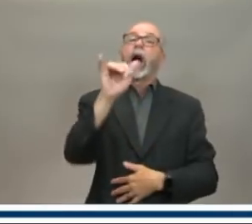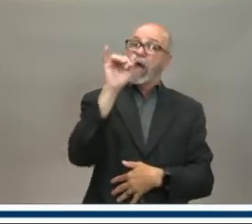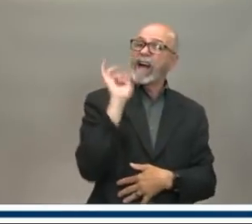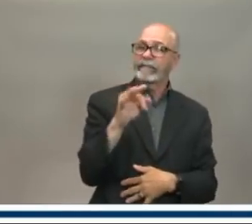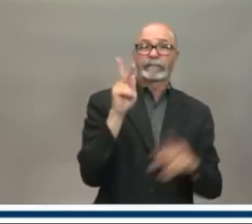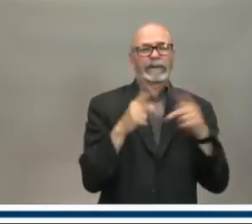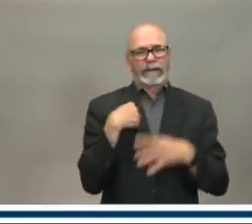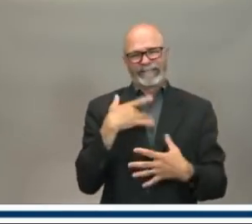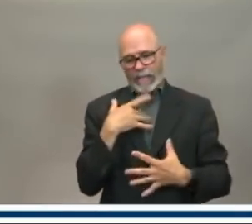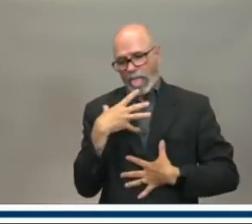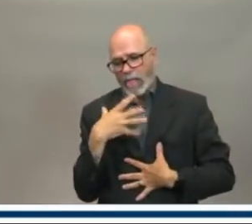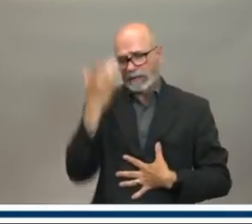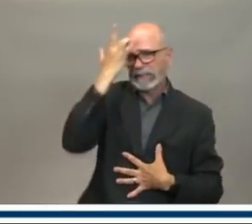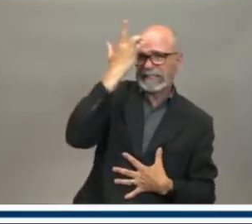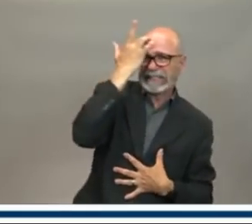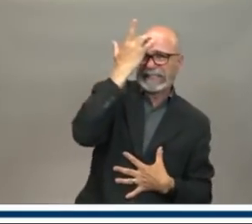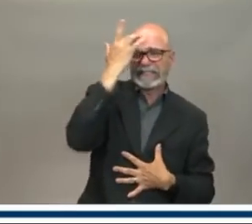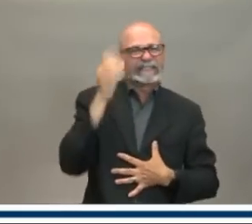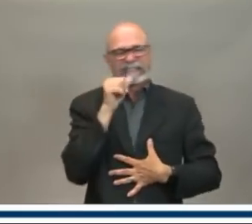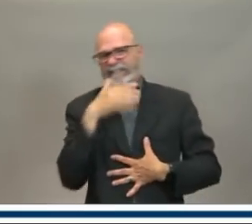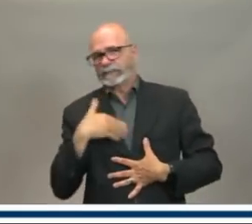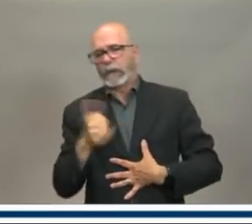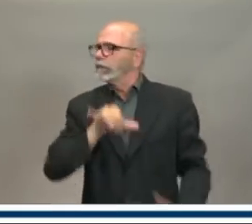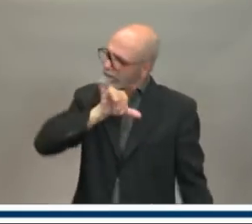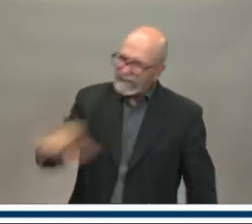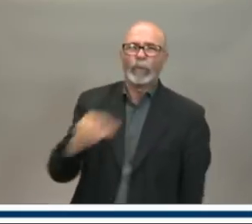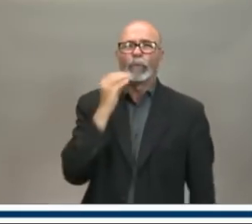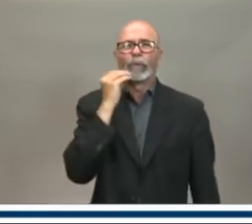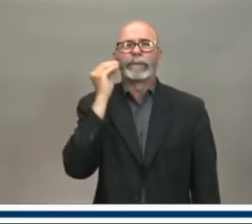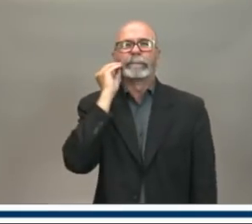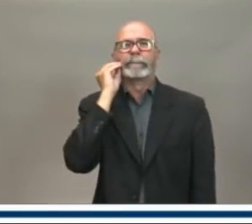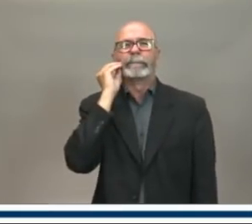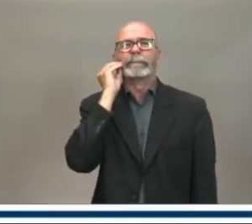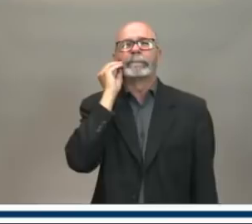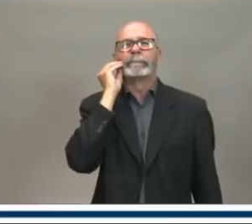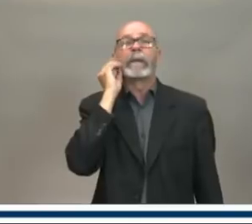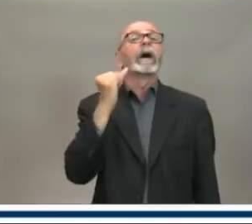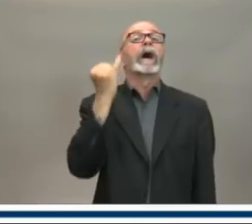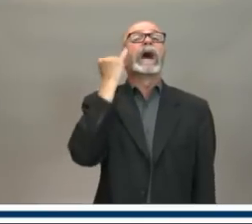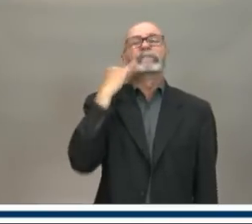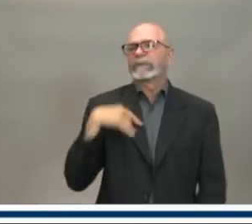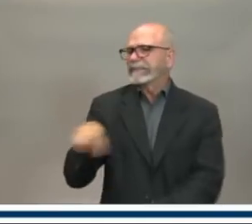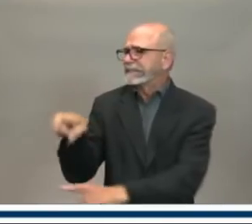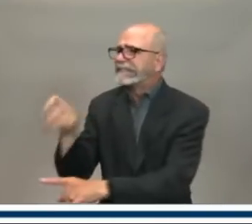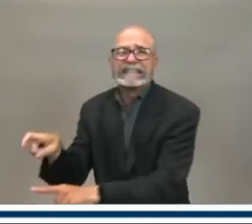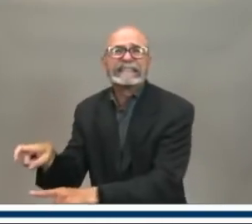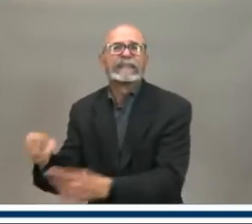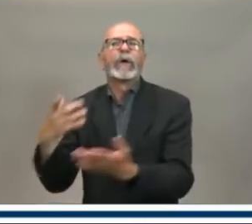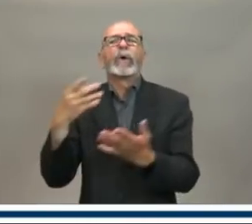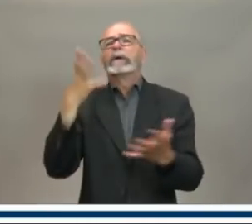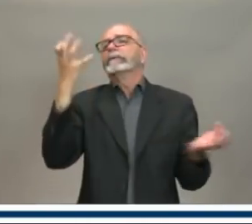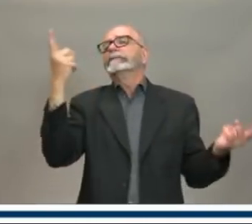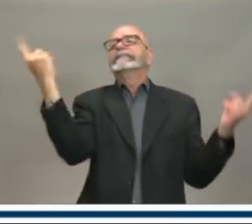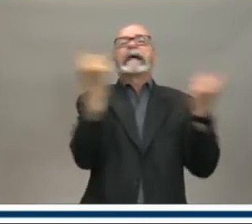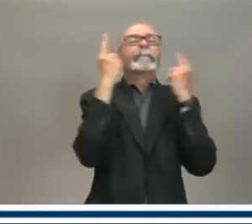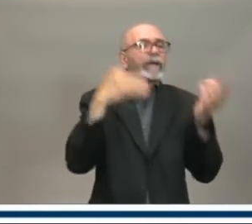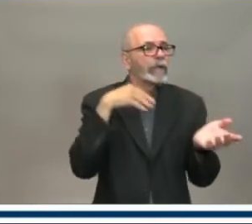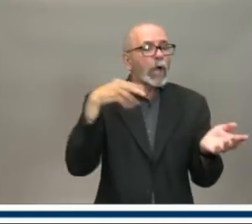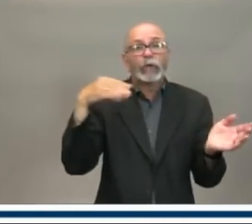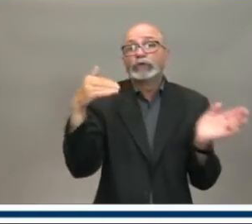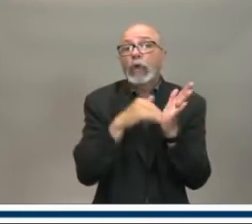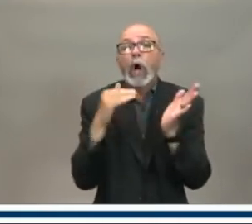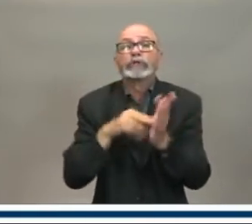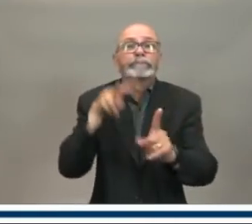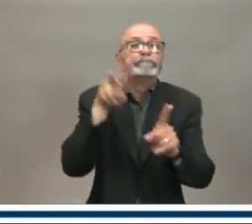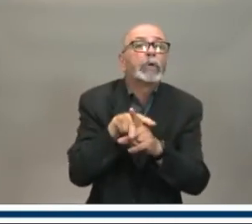ask them to stay home if you're feeling unwell, but if you need to go out see a healthcare provider, then it's